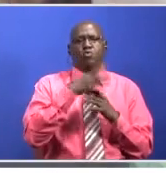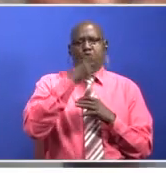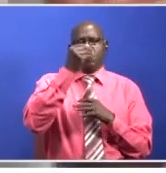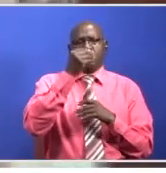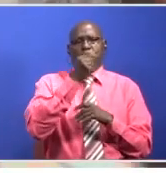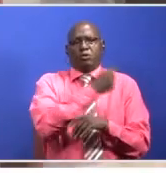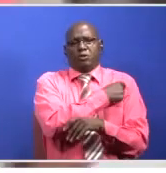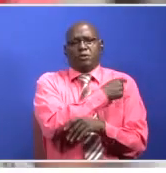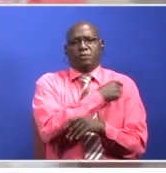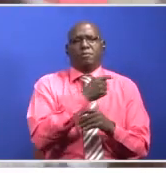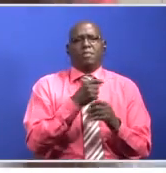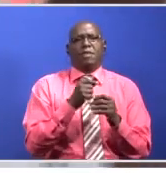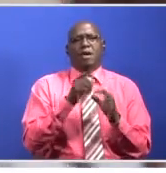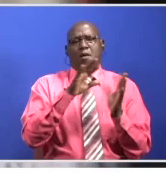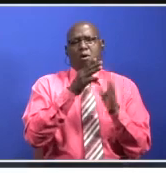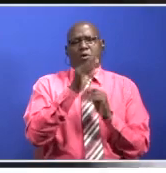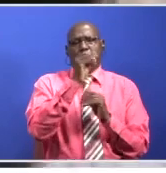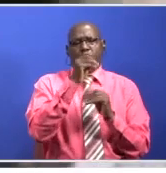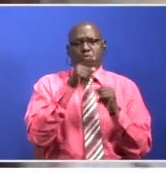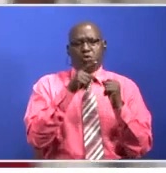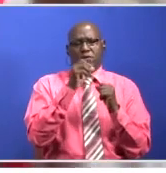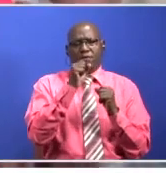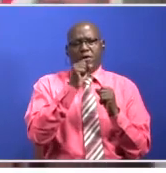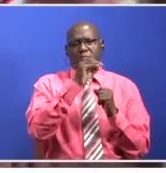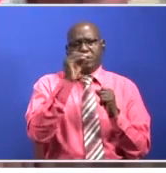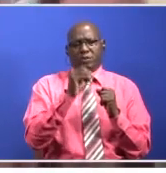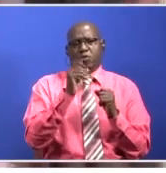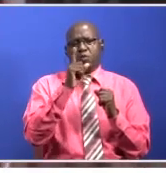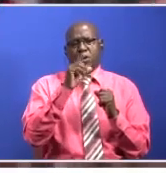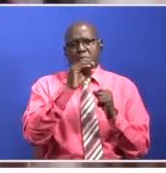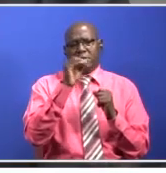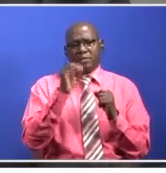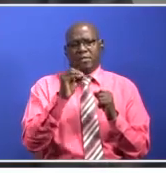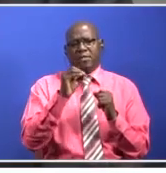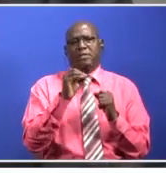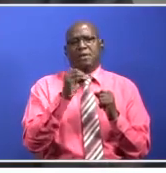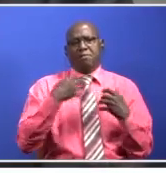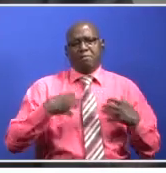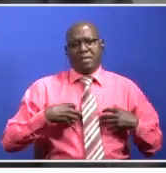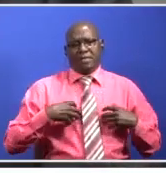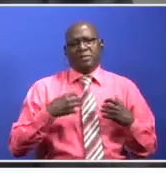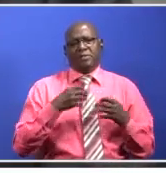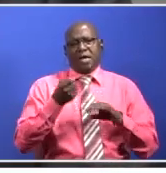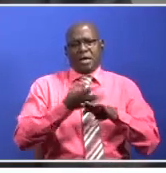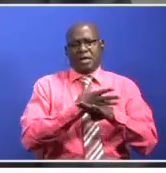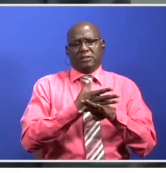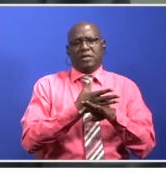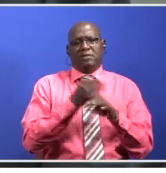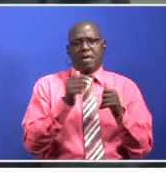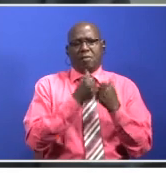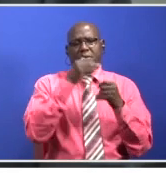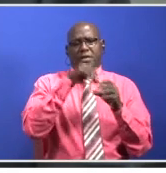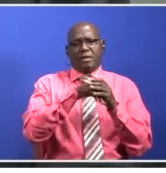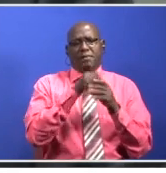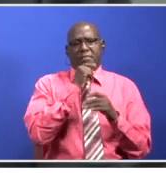hospitali. Approximately 0.5% to 1% of breast cancer cases occur in men. Cancer is an